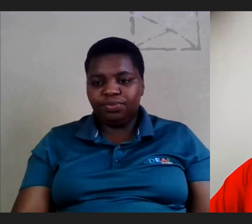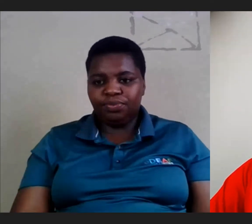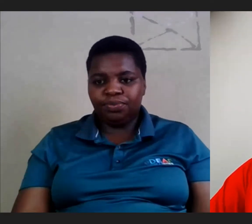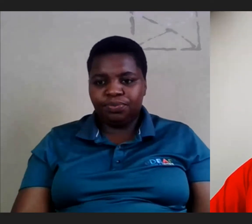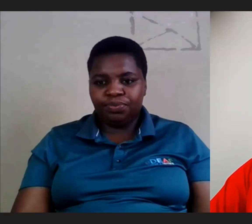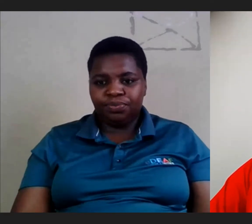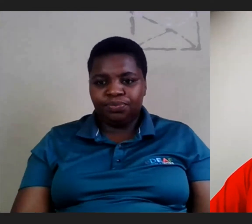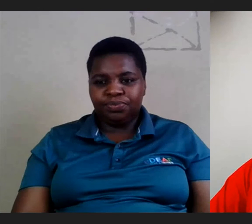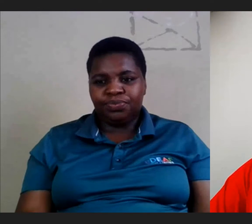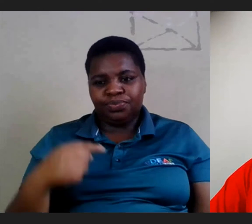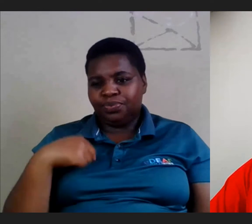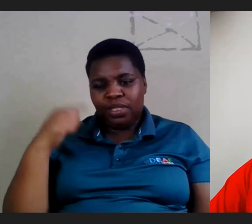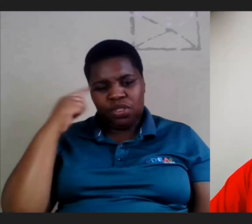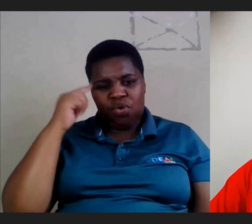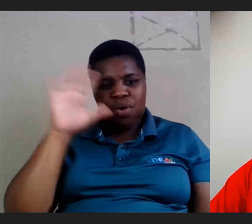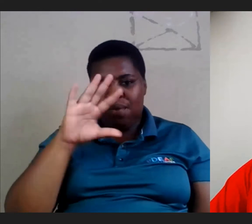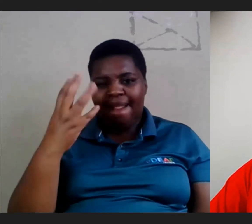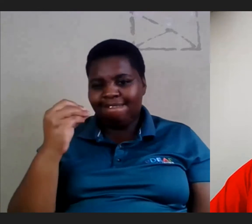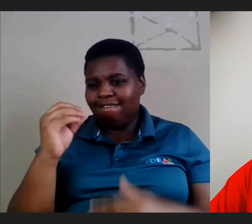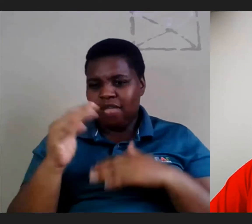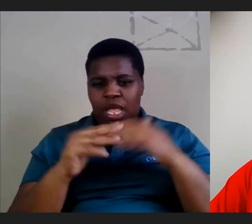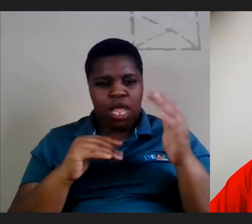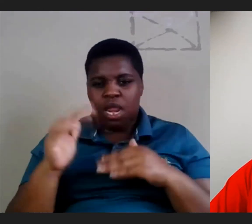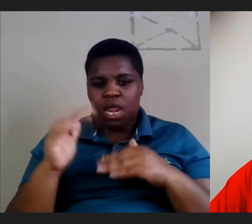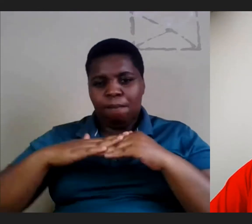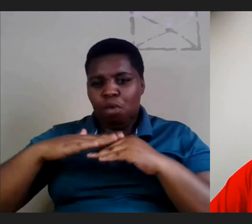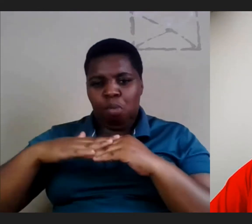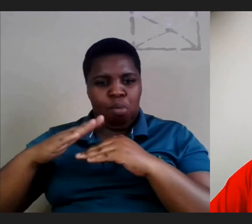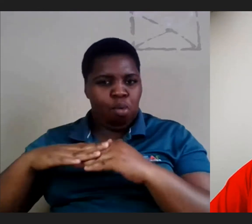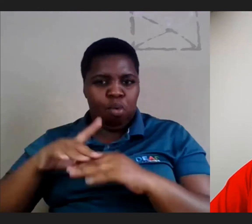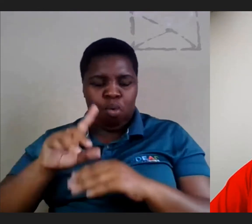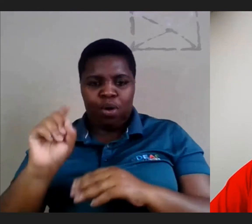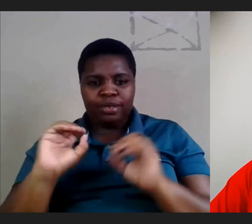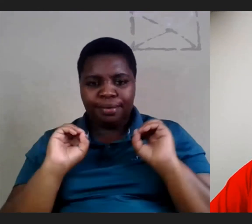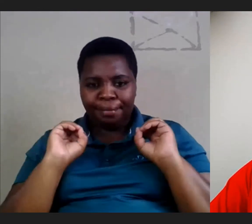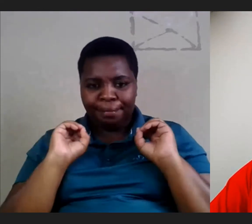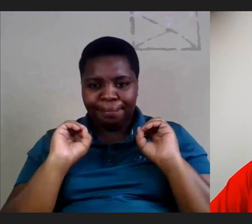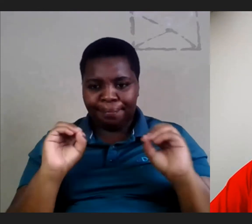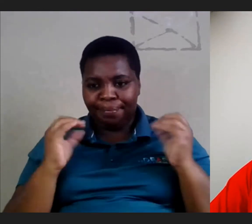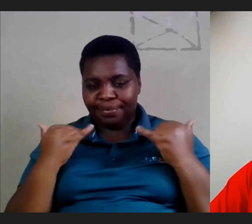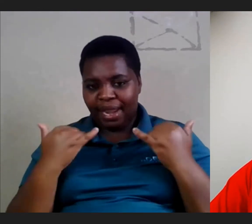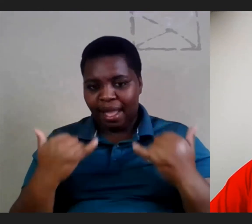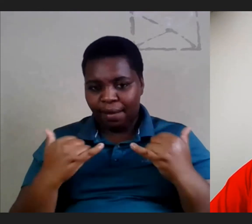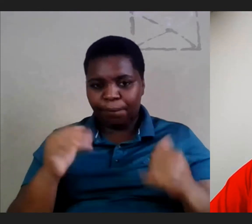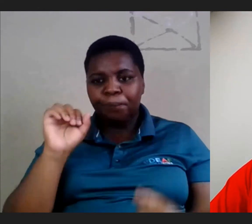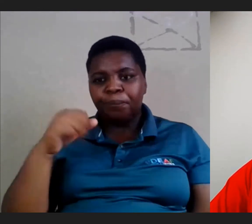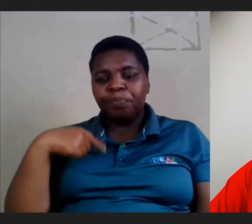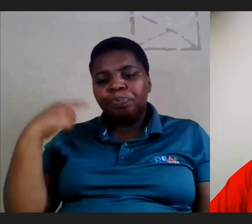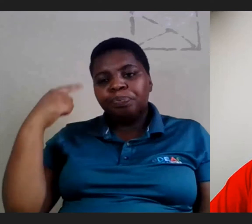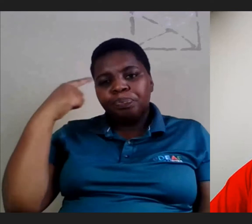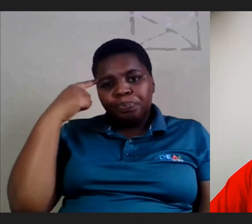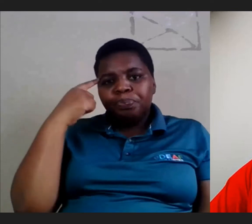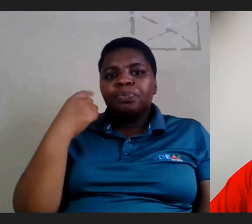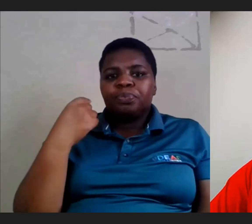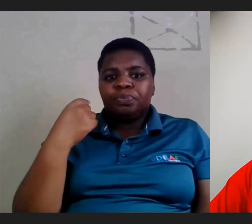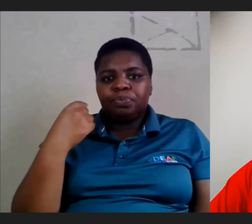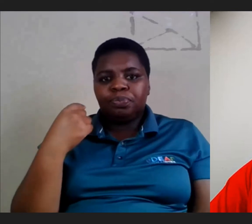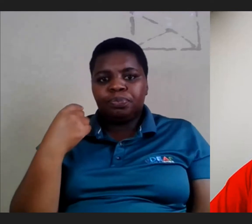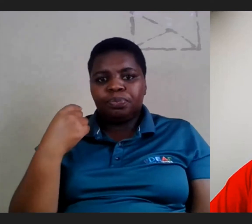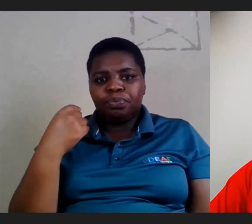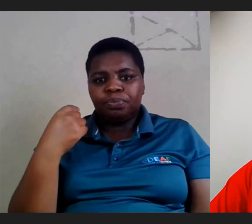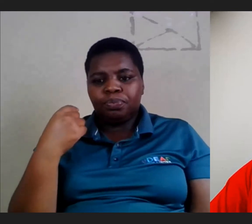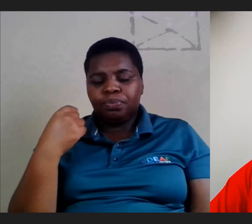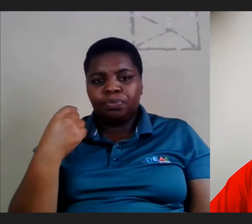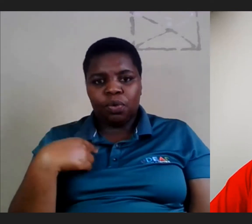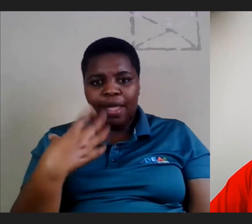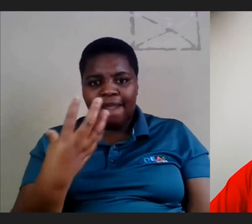I don't think we have any more questions currently, so I think I will. There's